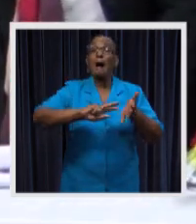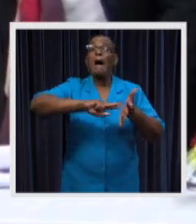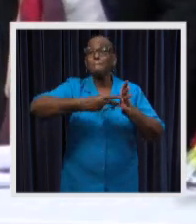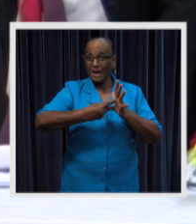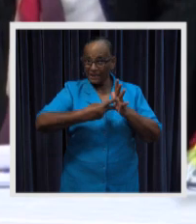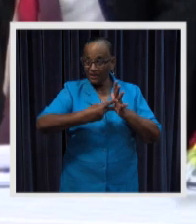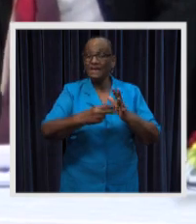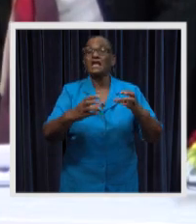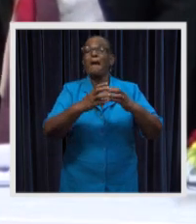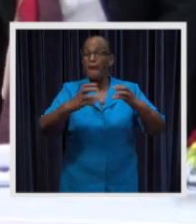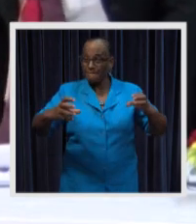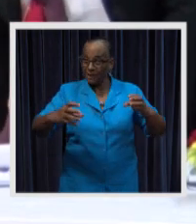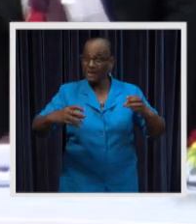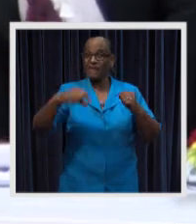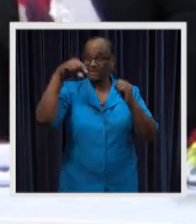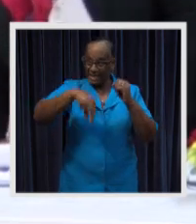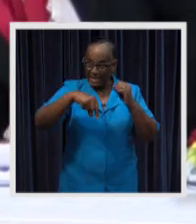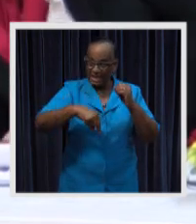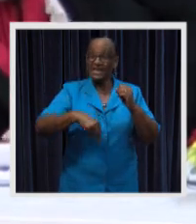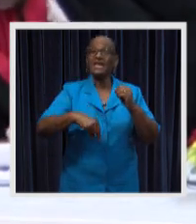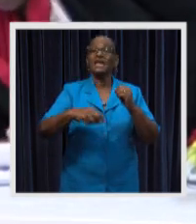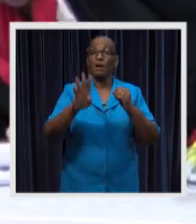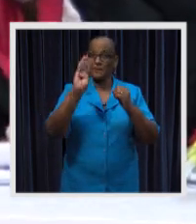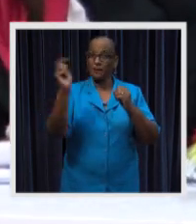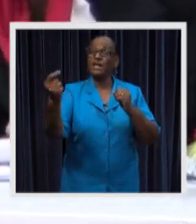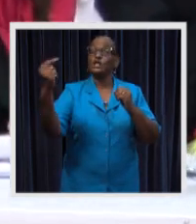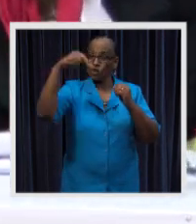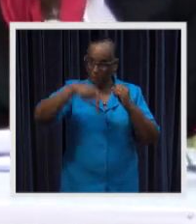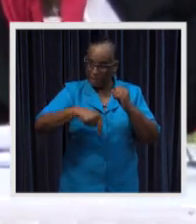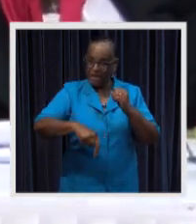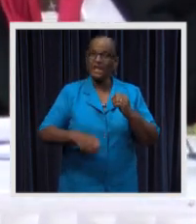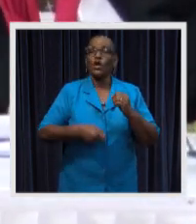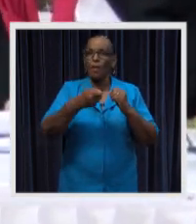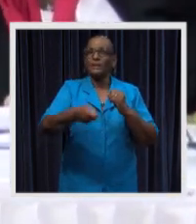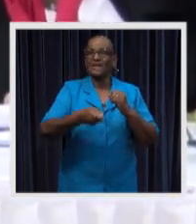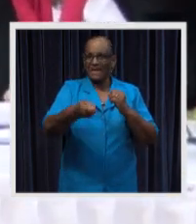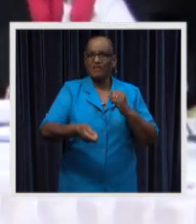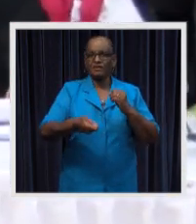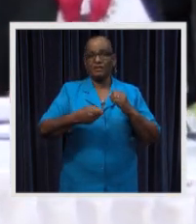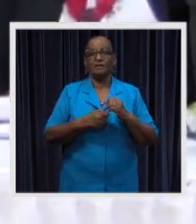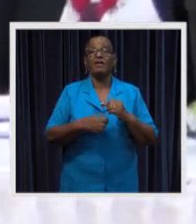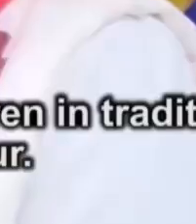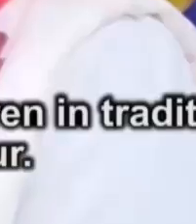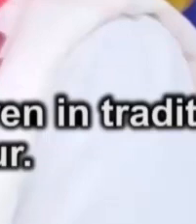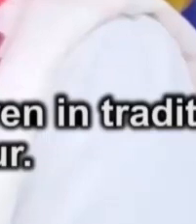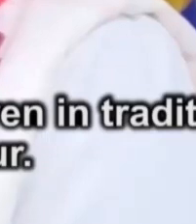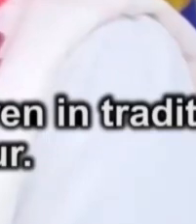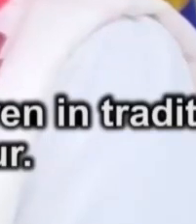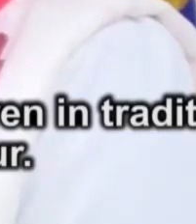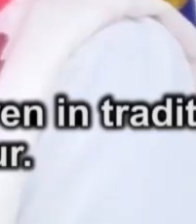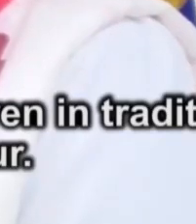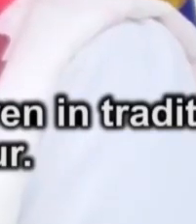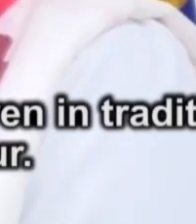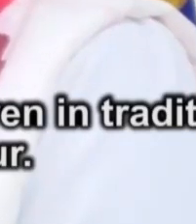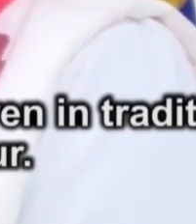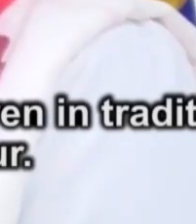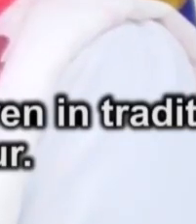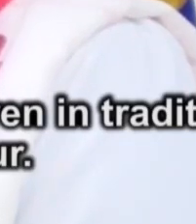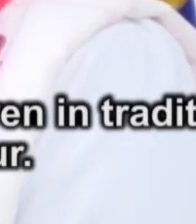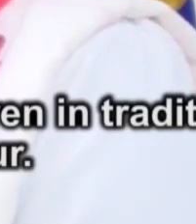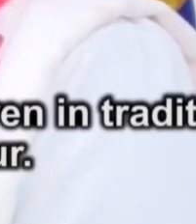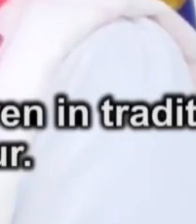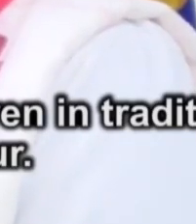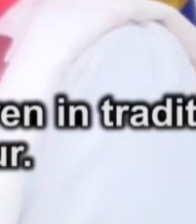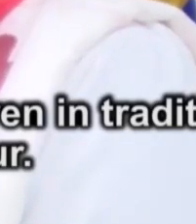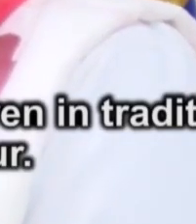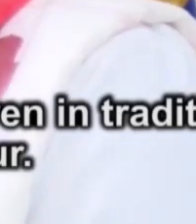land available to private entrepreneurs and accommodate Barbadian companies in Suriname. We'll be looking for initially